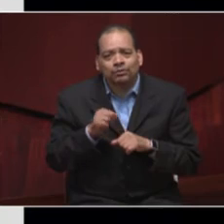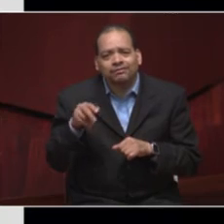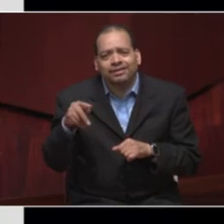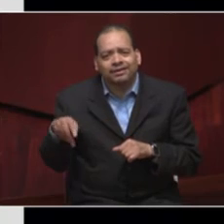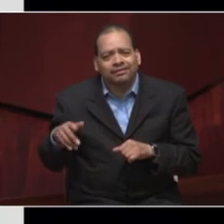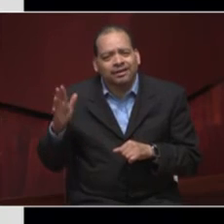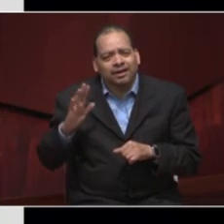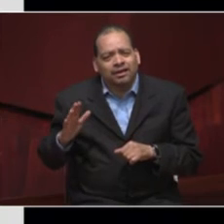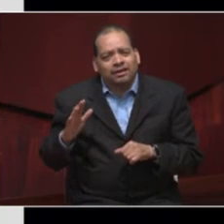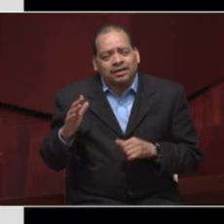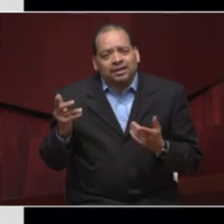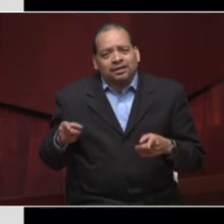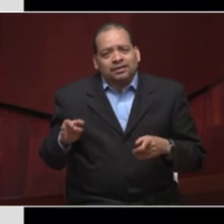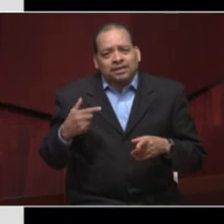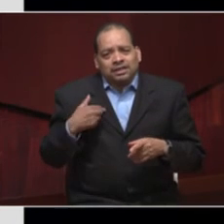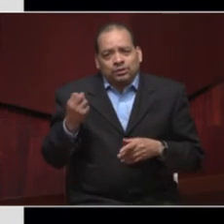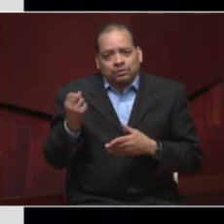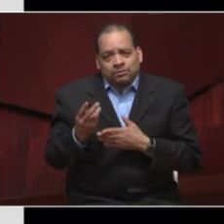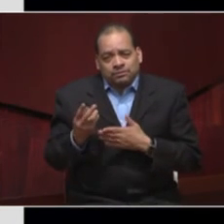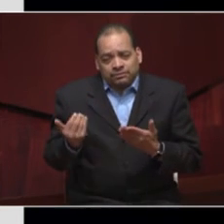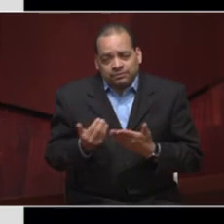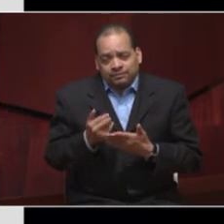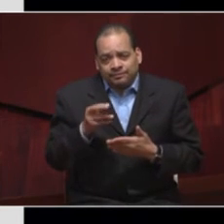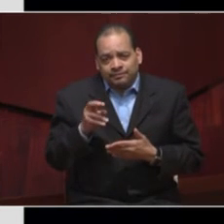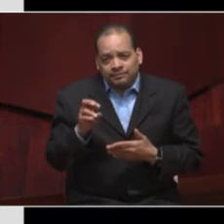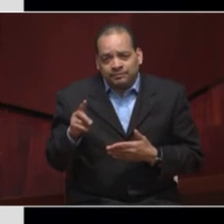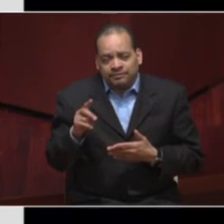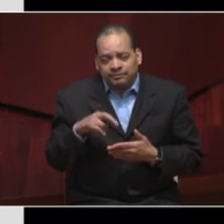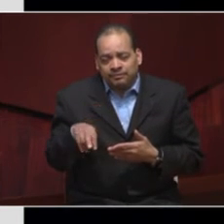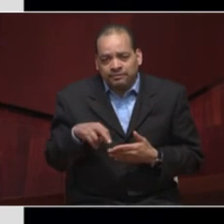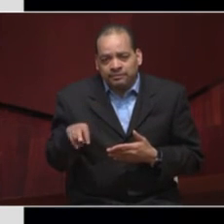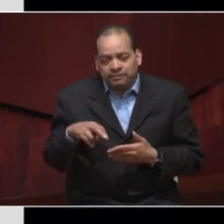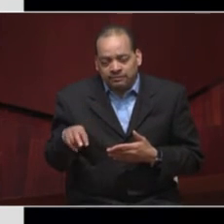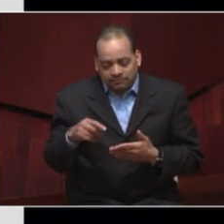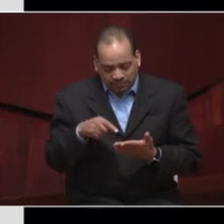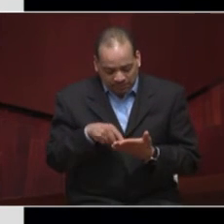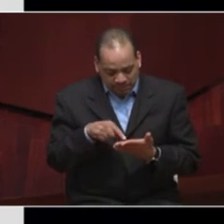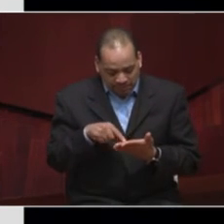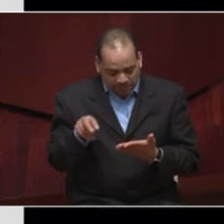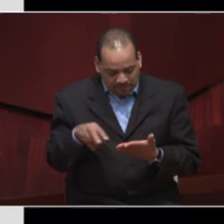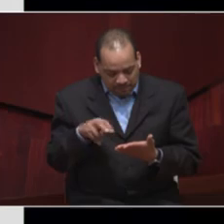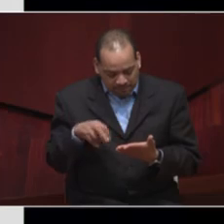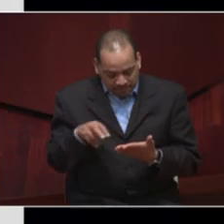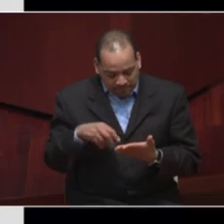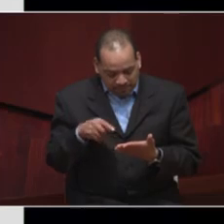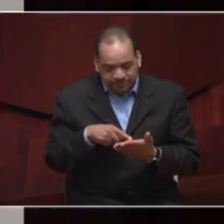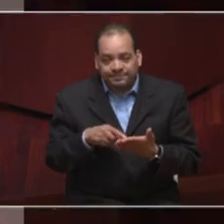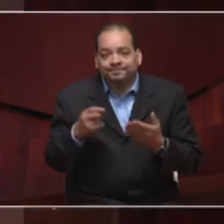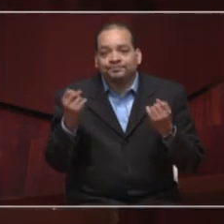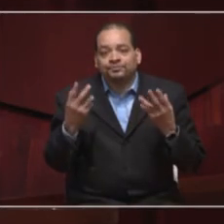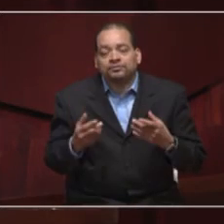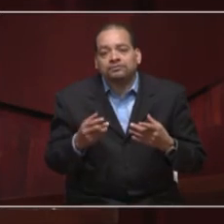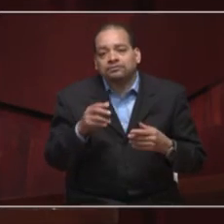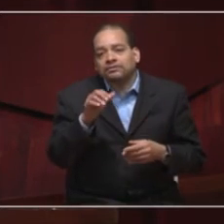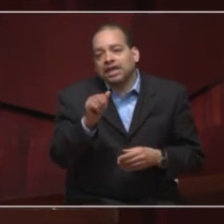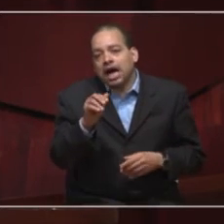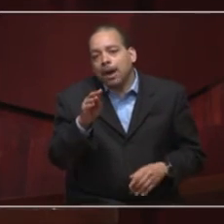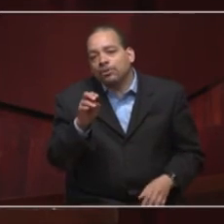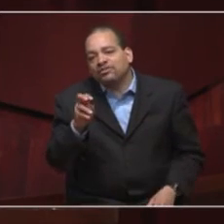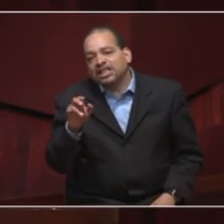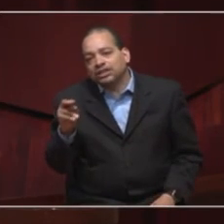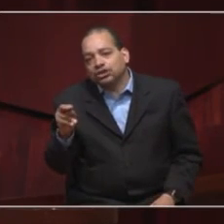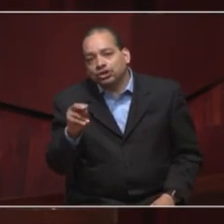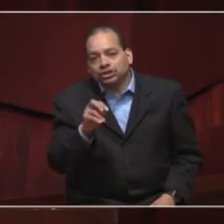they had me approve new records transfers. And I can't tell you how many variations of abbreviations that I saw